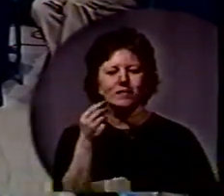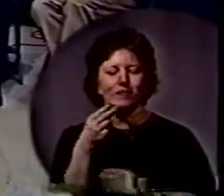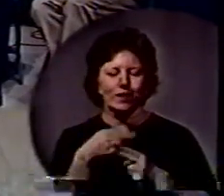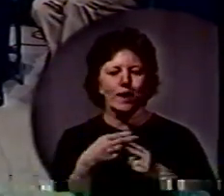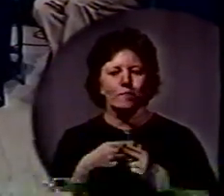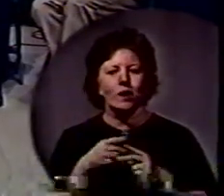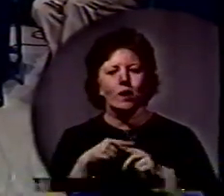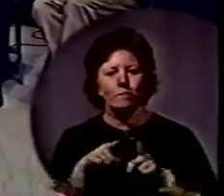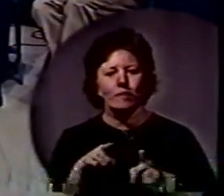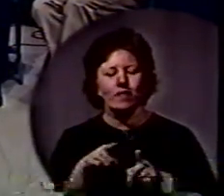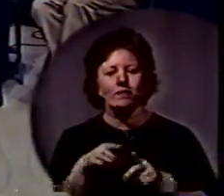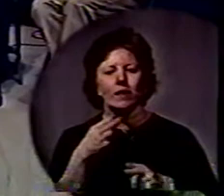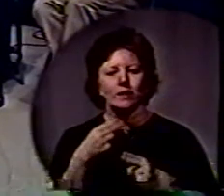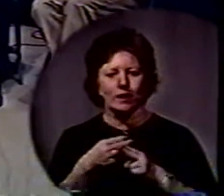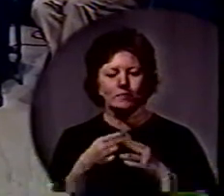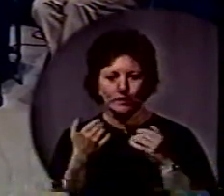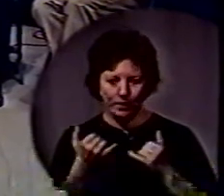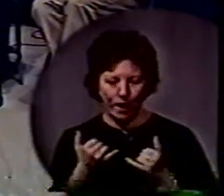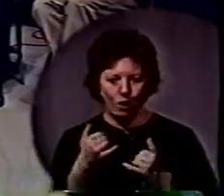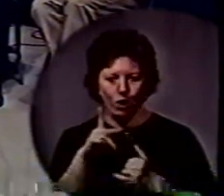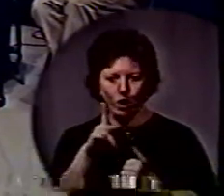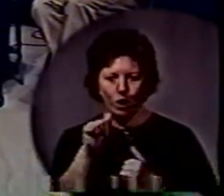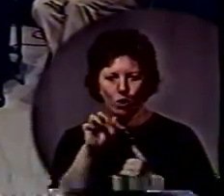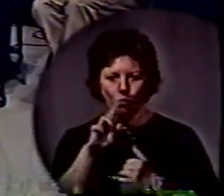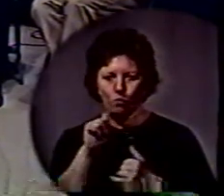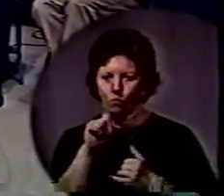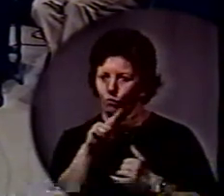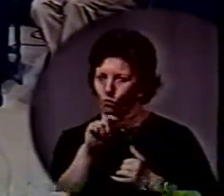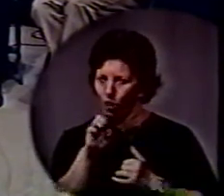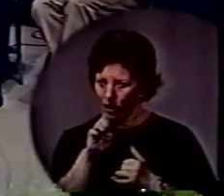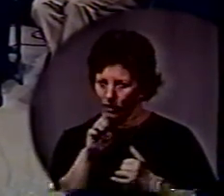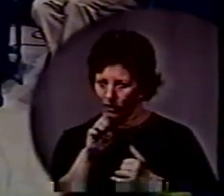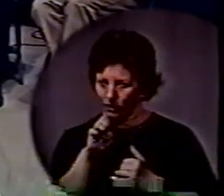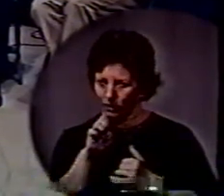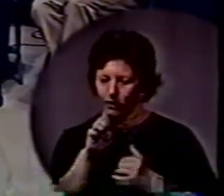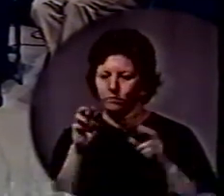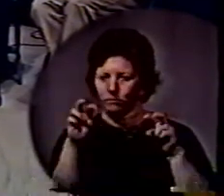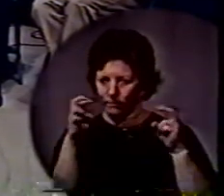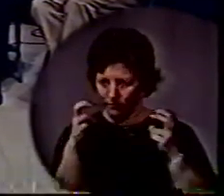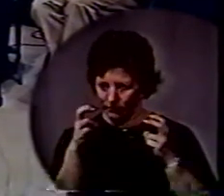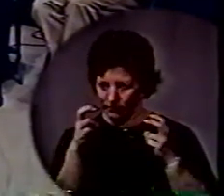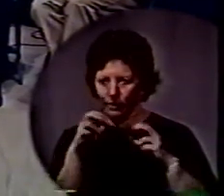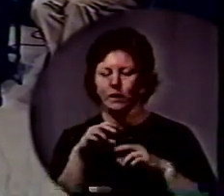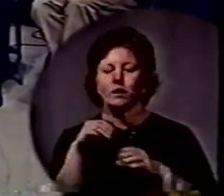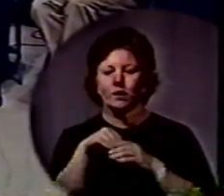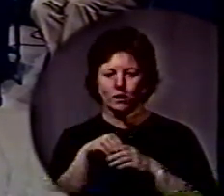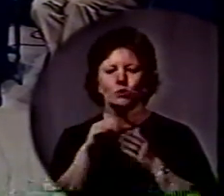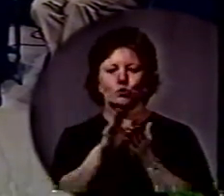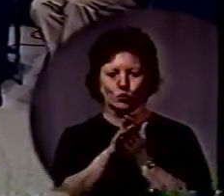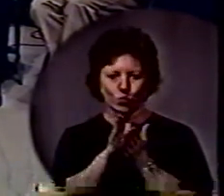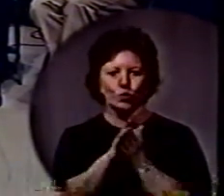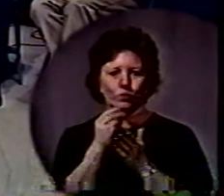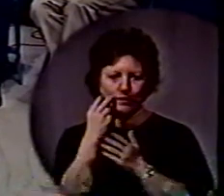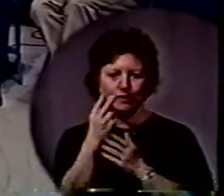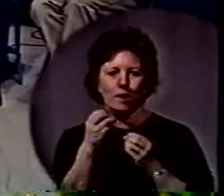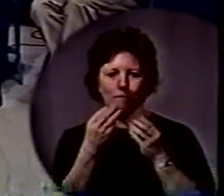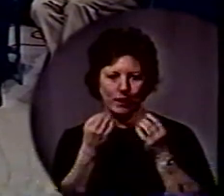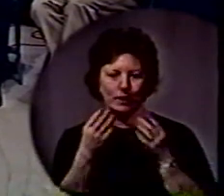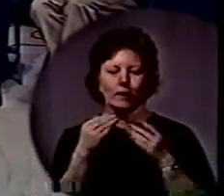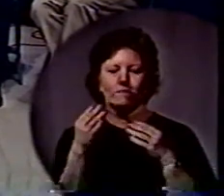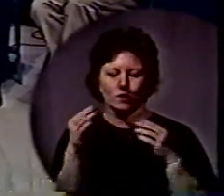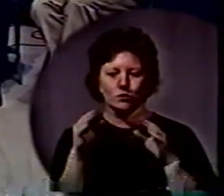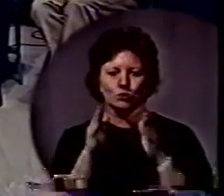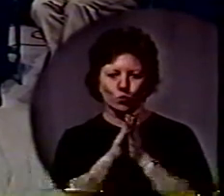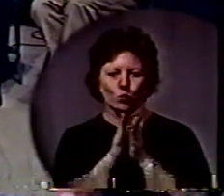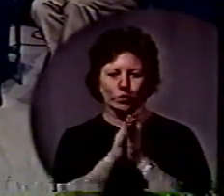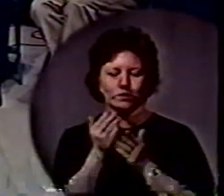So they called it karate. So we see a lot of karate schools in the Colorado and the United States. Texas is where it